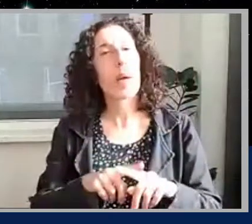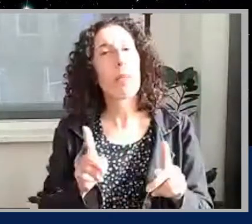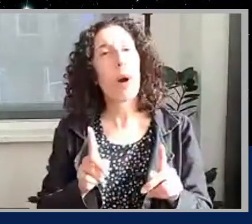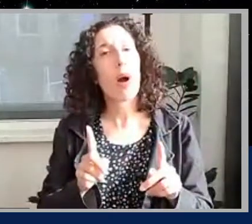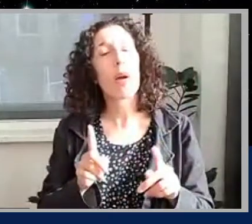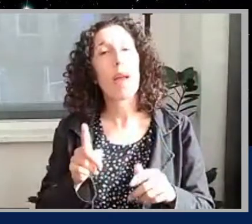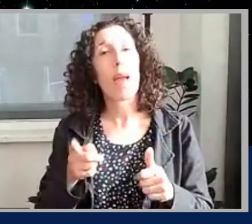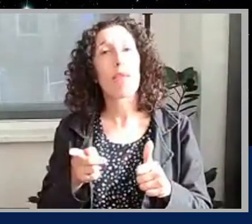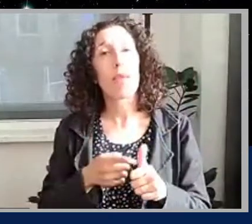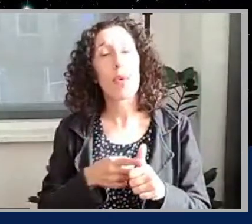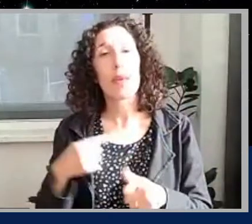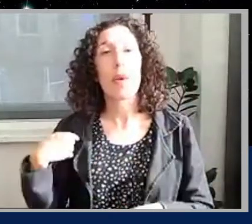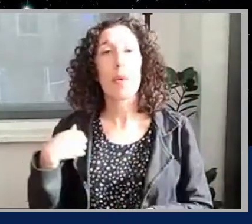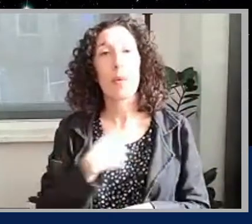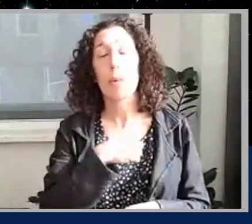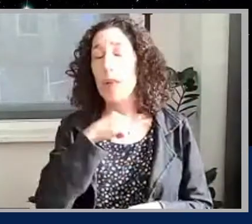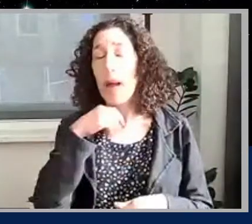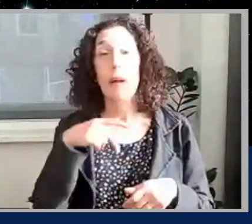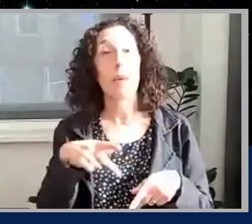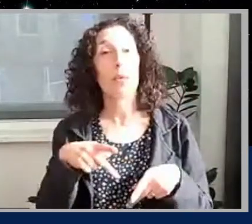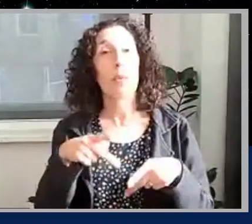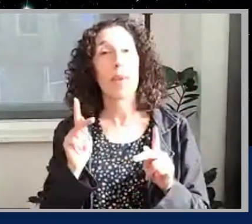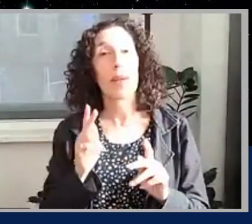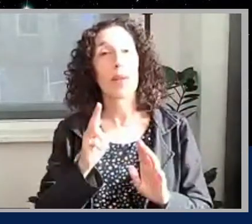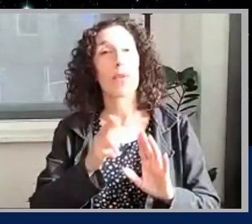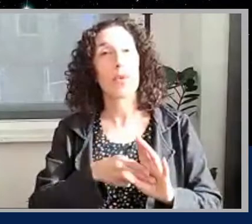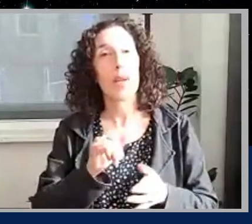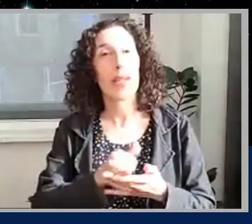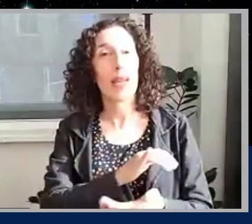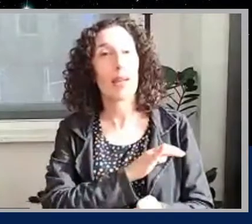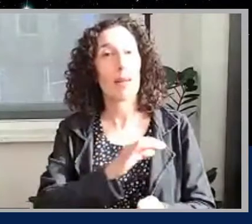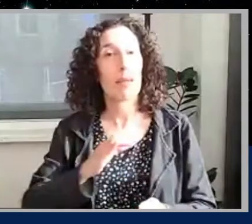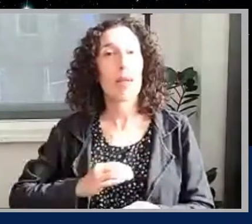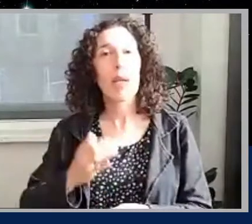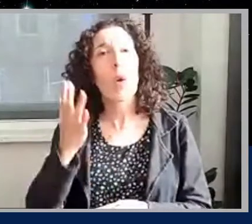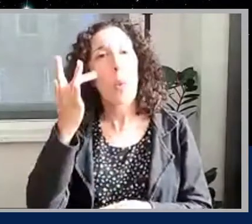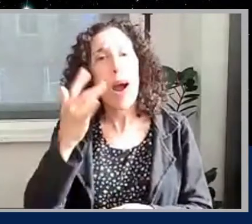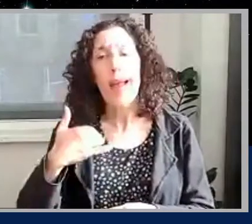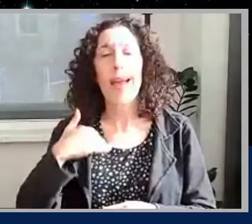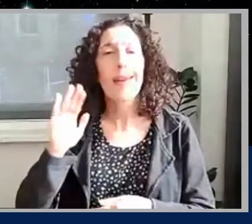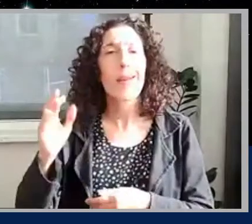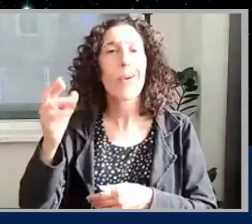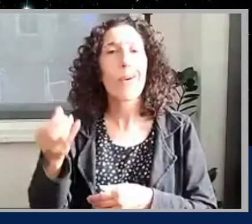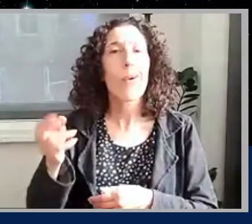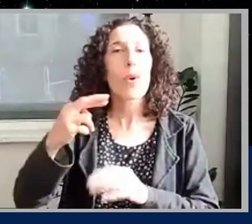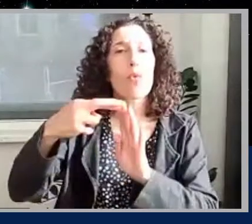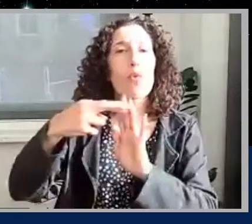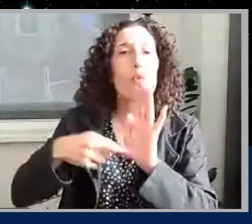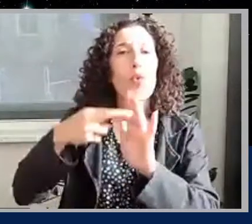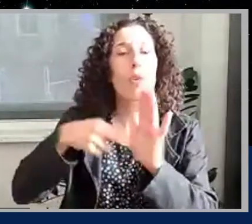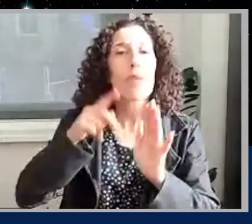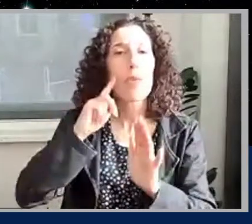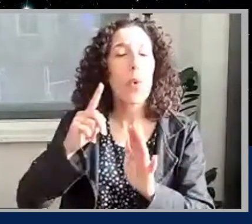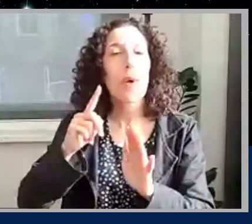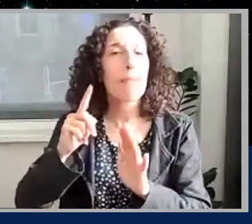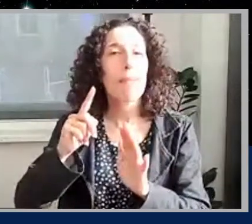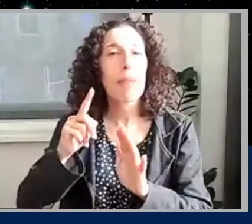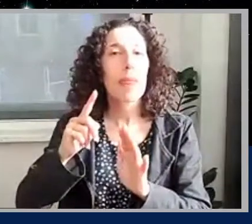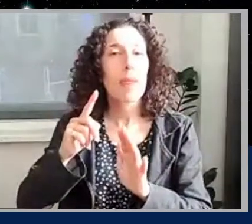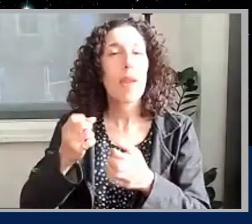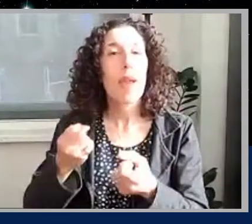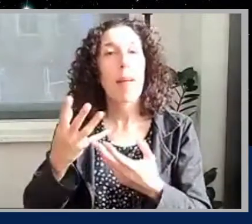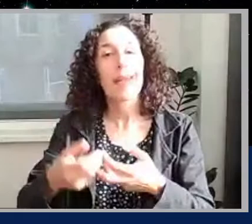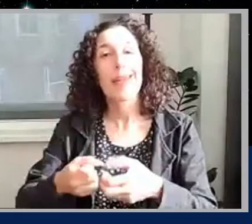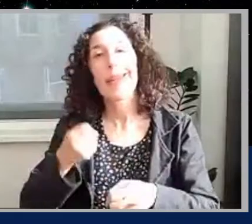then petition to form the committee. So two good things in a row happened there. And we are basically a very loose,